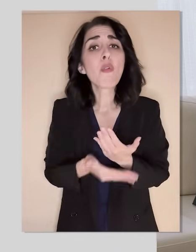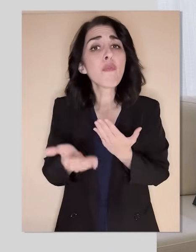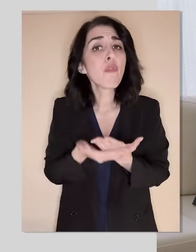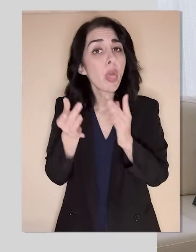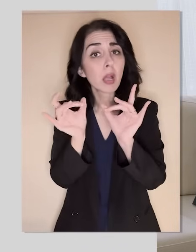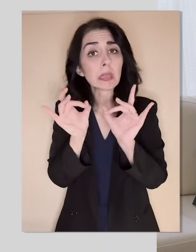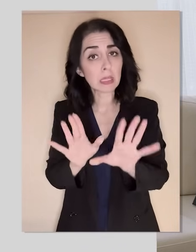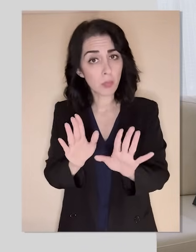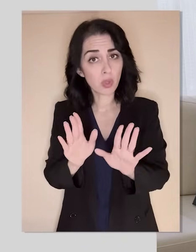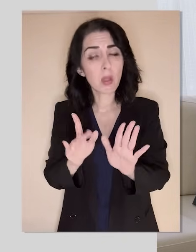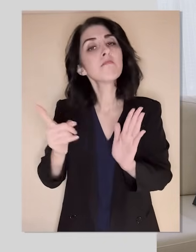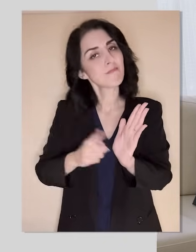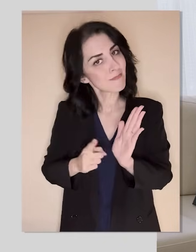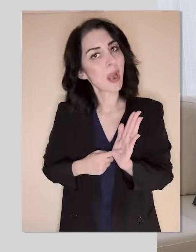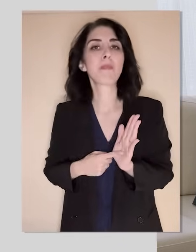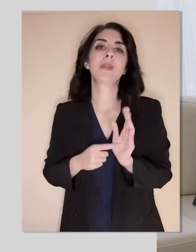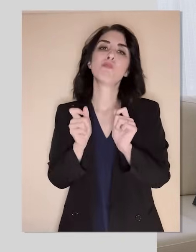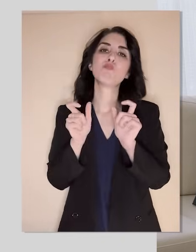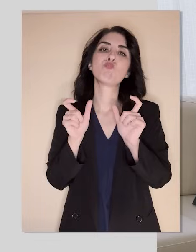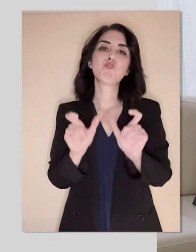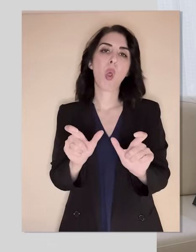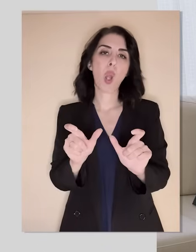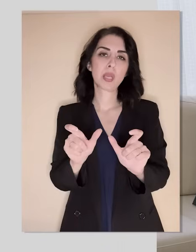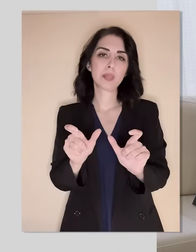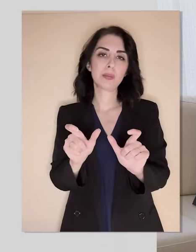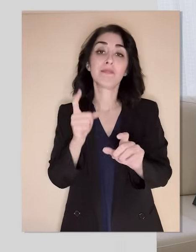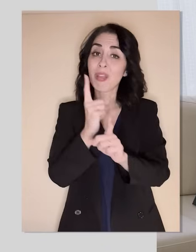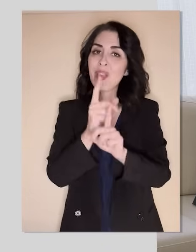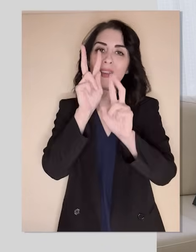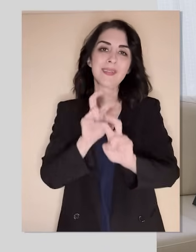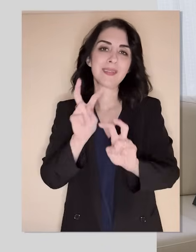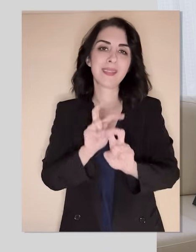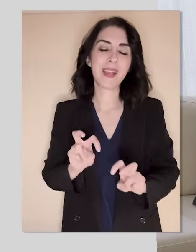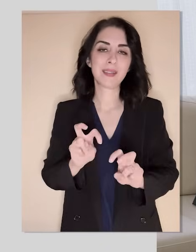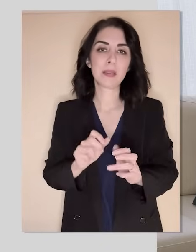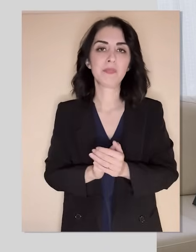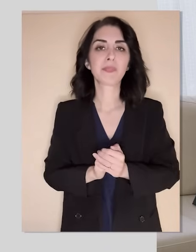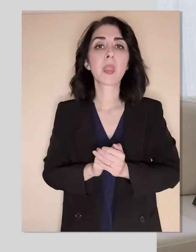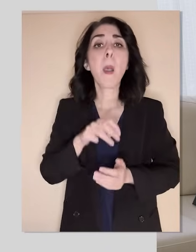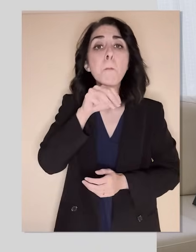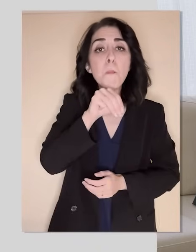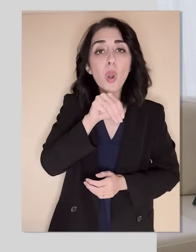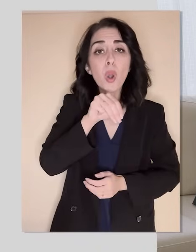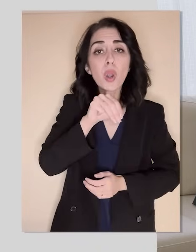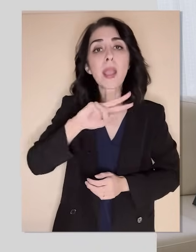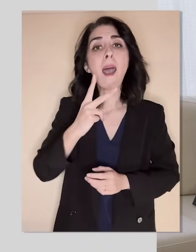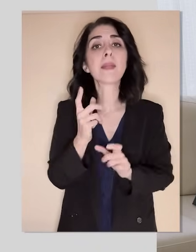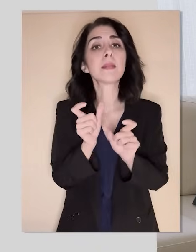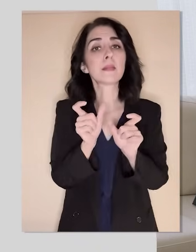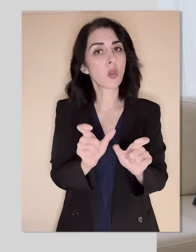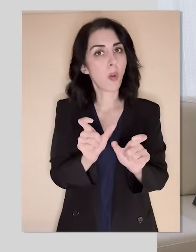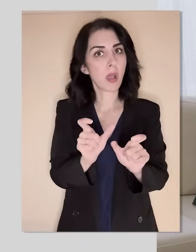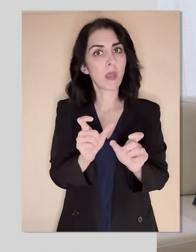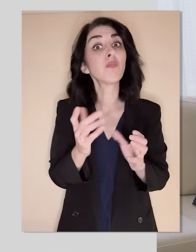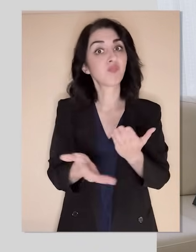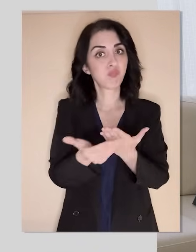prevention. You need the prevention. And the monoclonal antibodies, I think, are really good. Now, the gepant is better